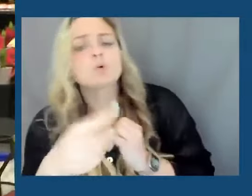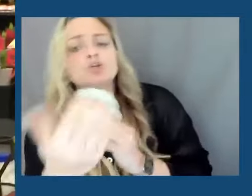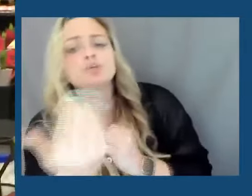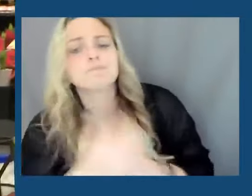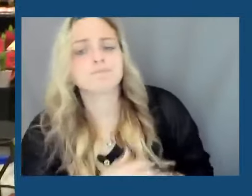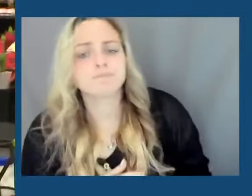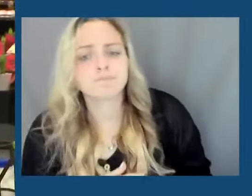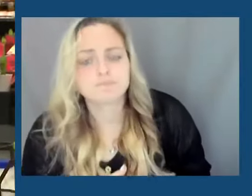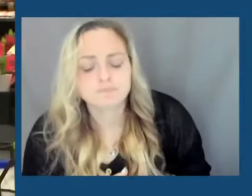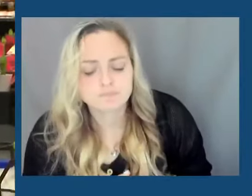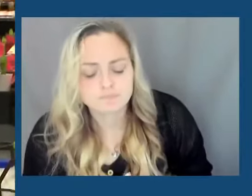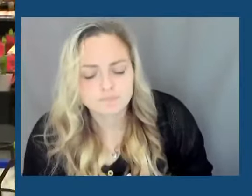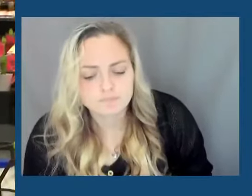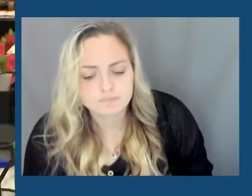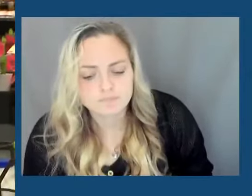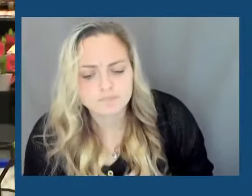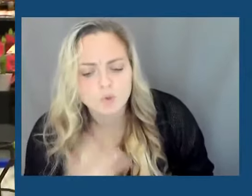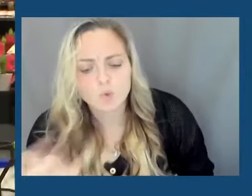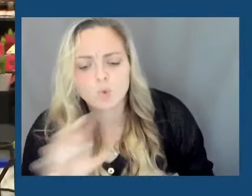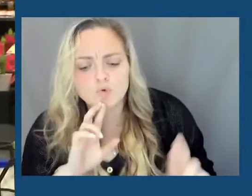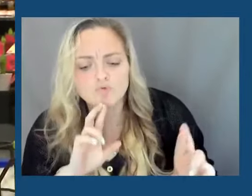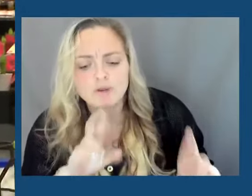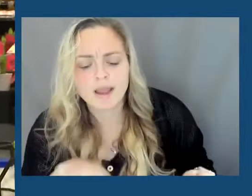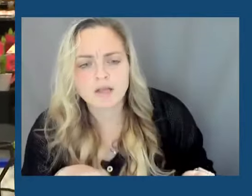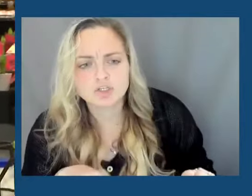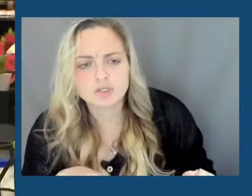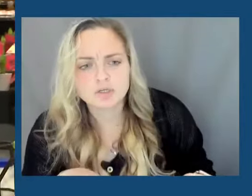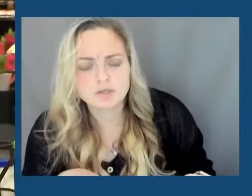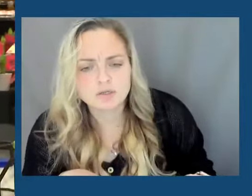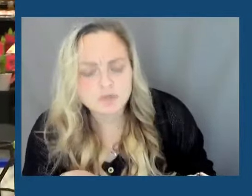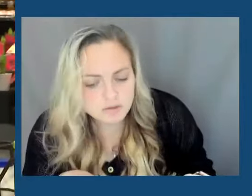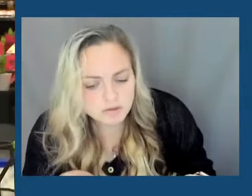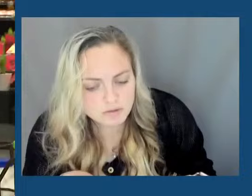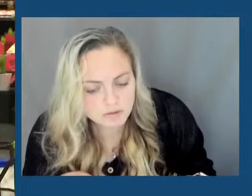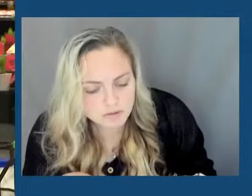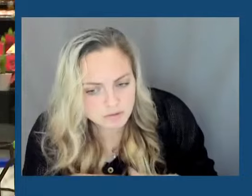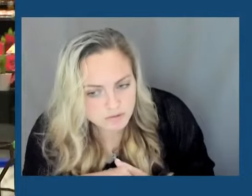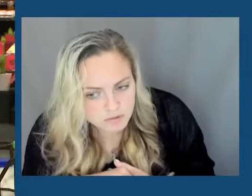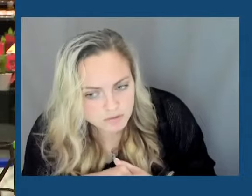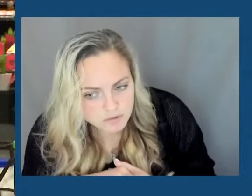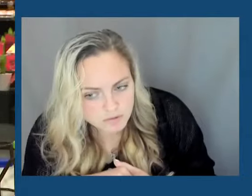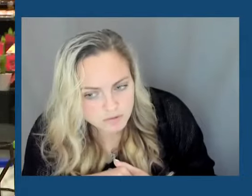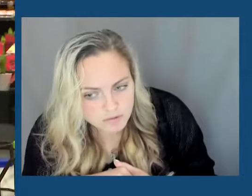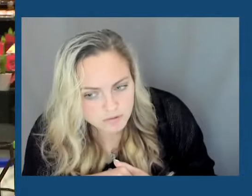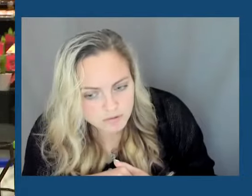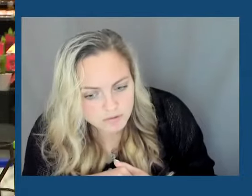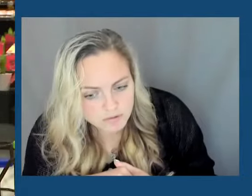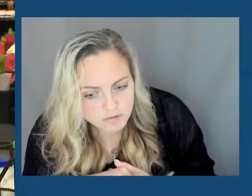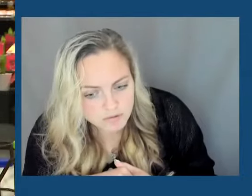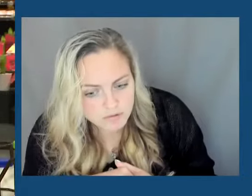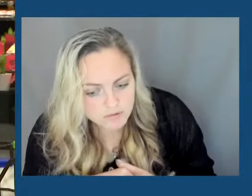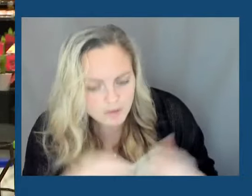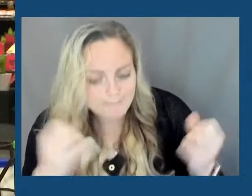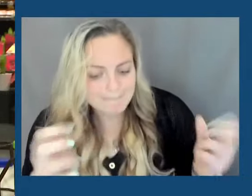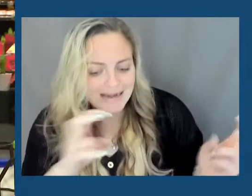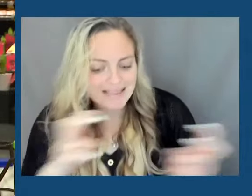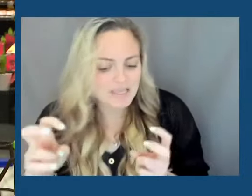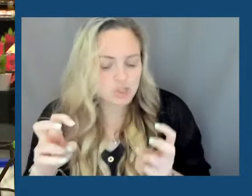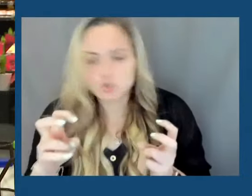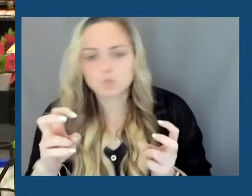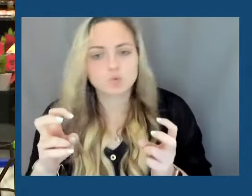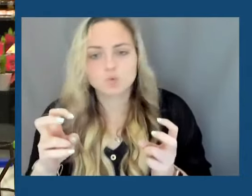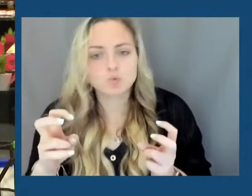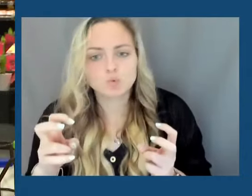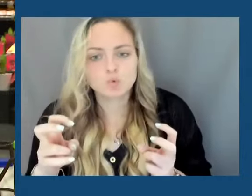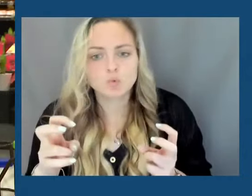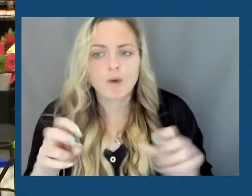Governor, just your reaction on the state of emergency up in Whitehall, there are water issues. Yep. Just what is the state doing? What can the state do